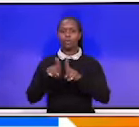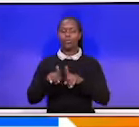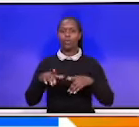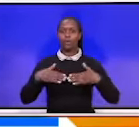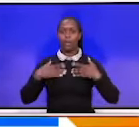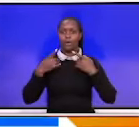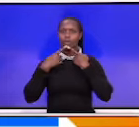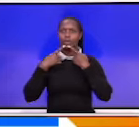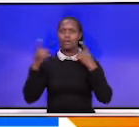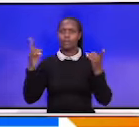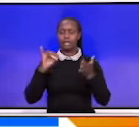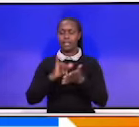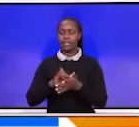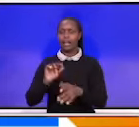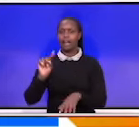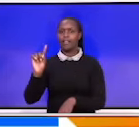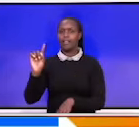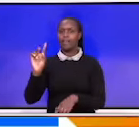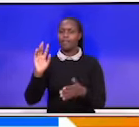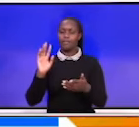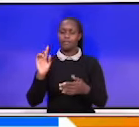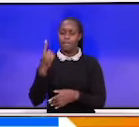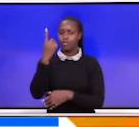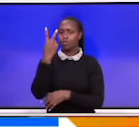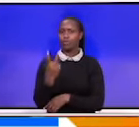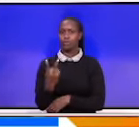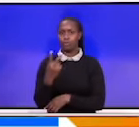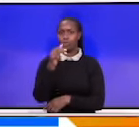that the first two candidates, Abin and